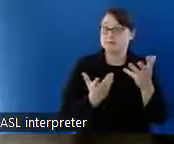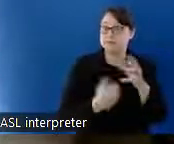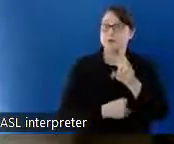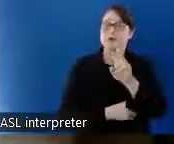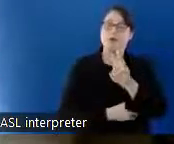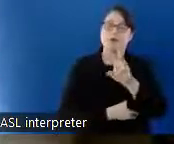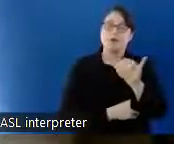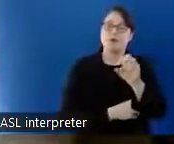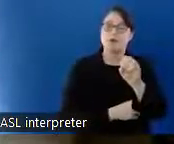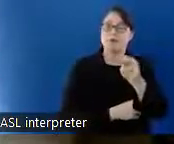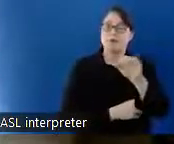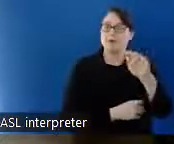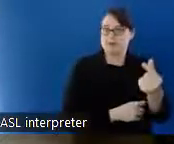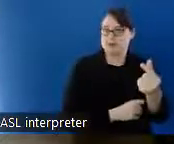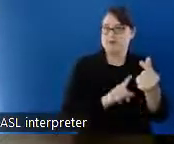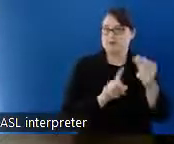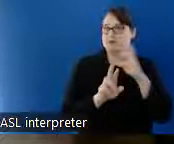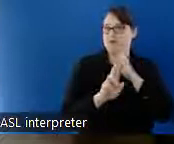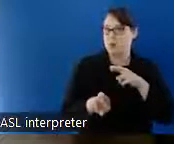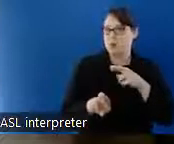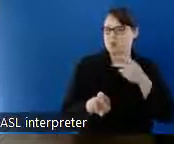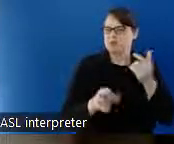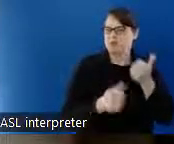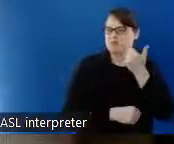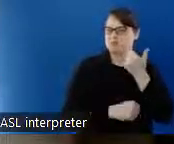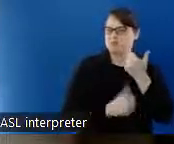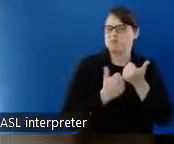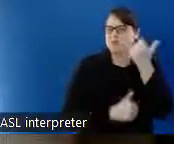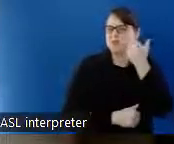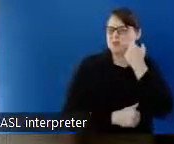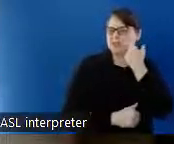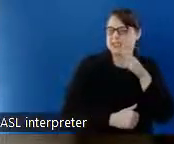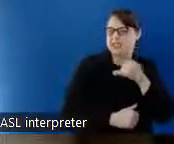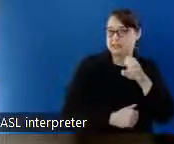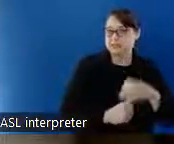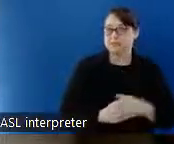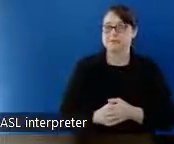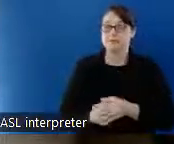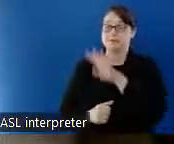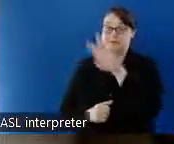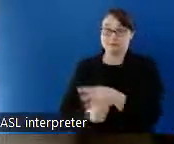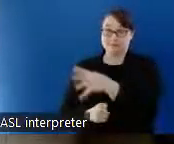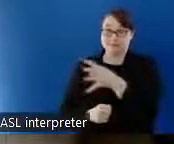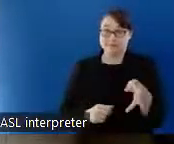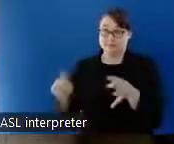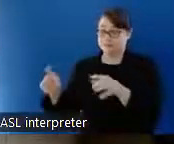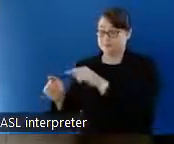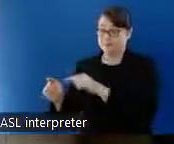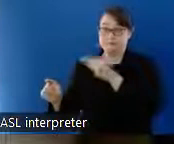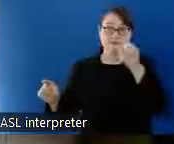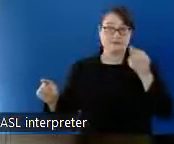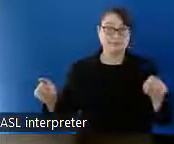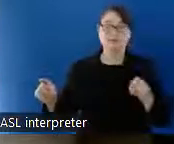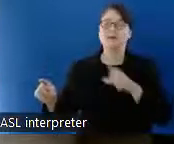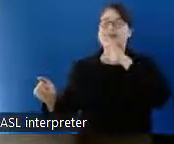This graph shows the number of cases by age and gender. From left to right, the